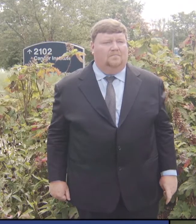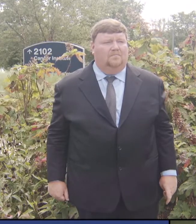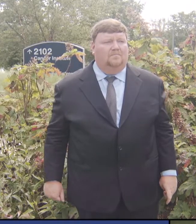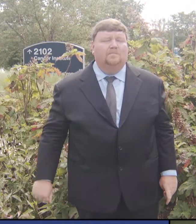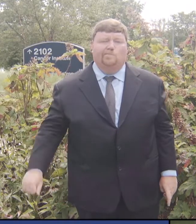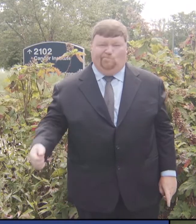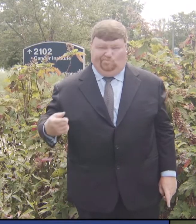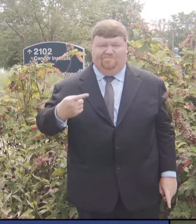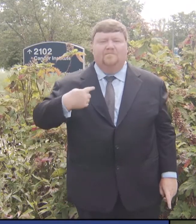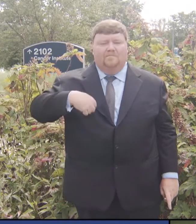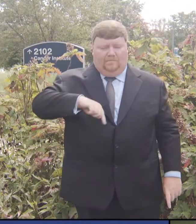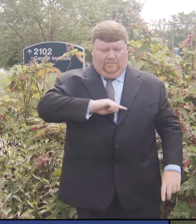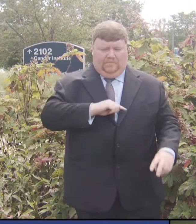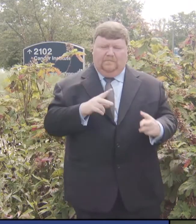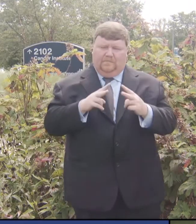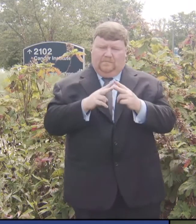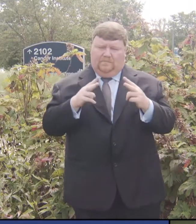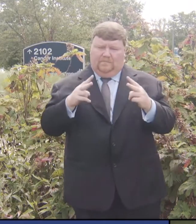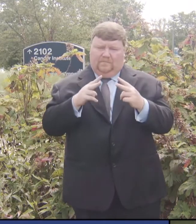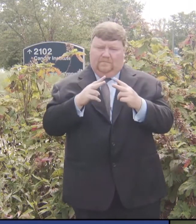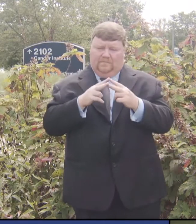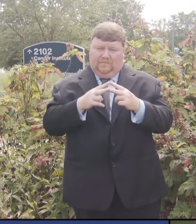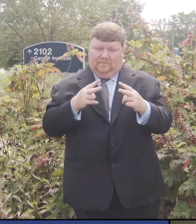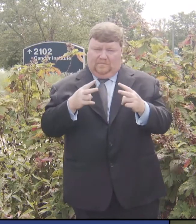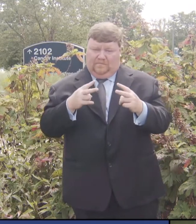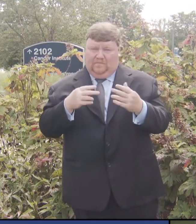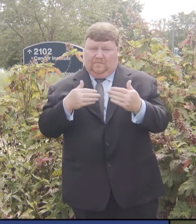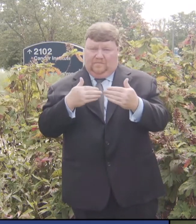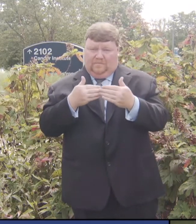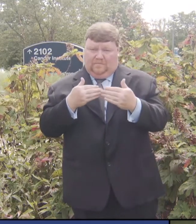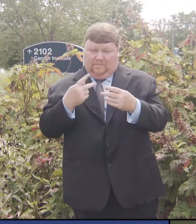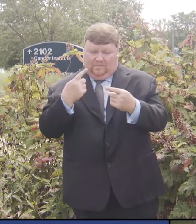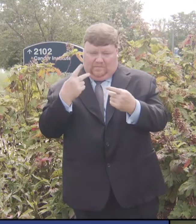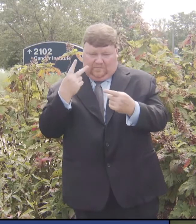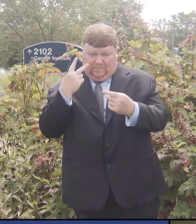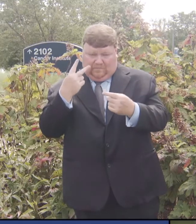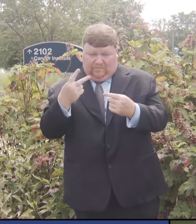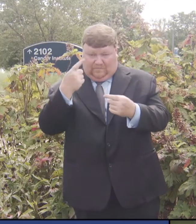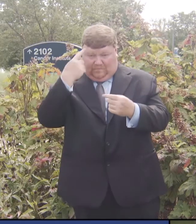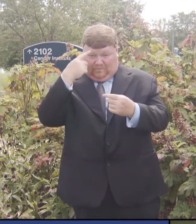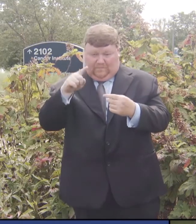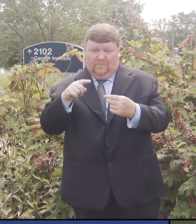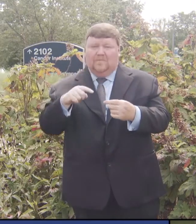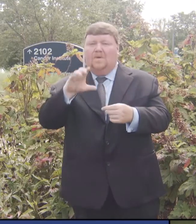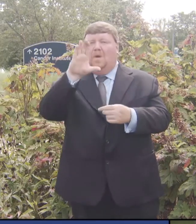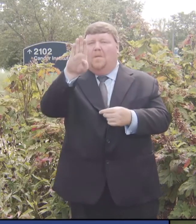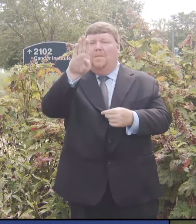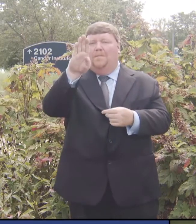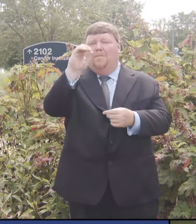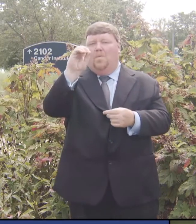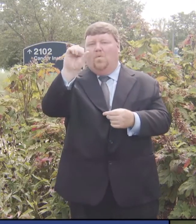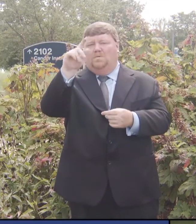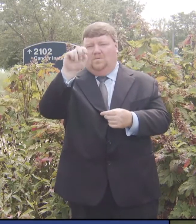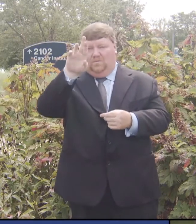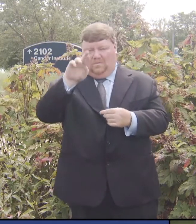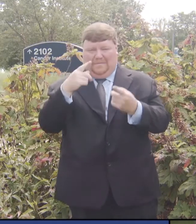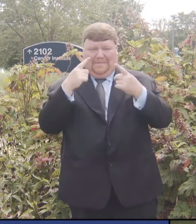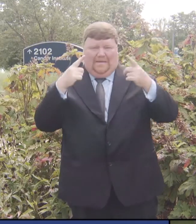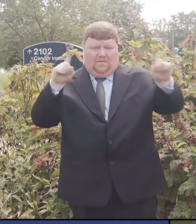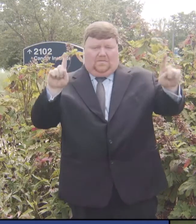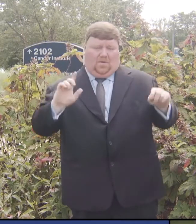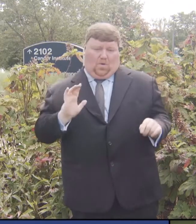So we are very closely watching federal advancements on booster announcements. As folks know, this is rapidly changing.